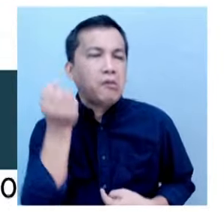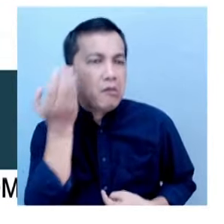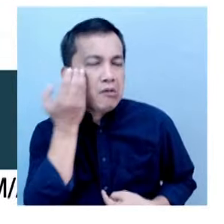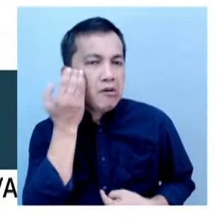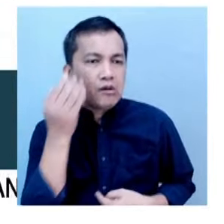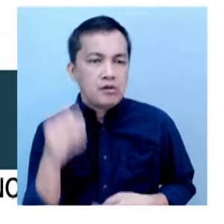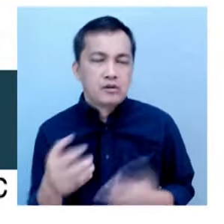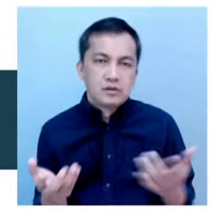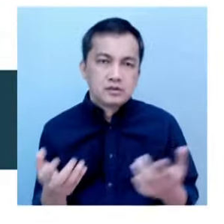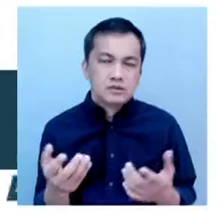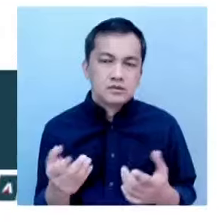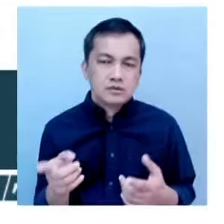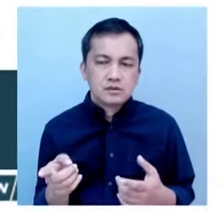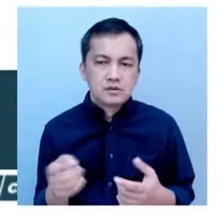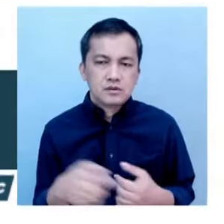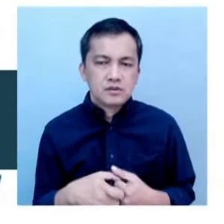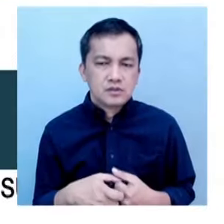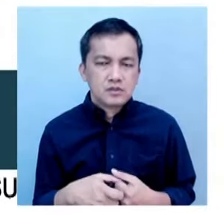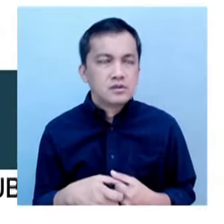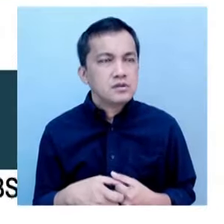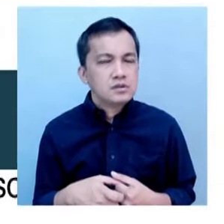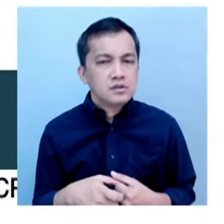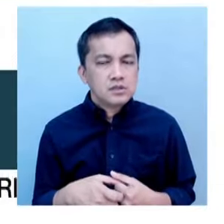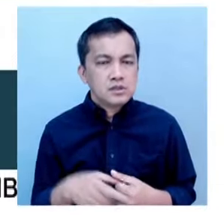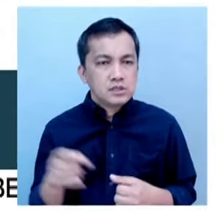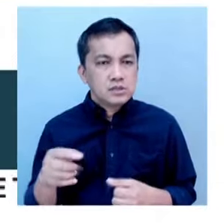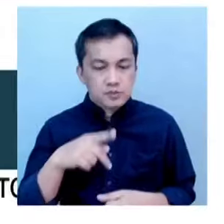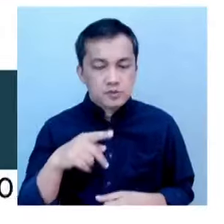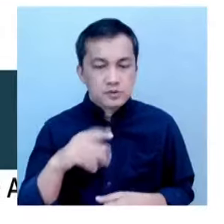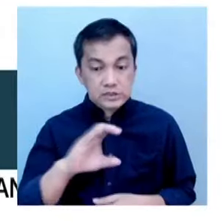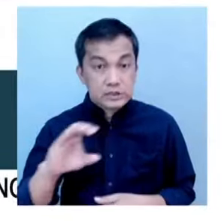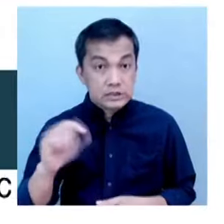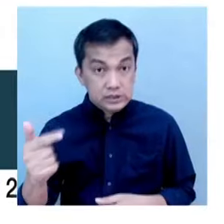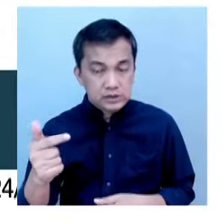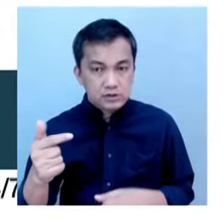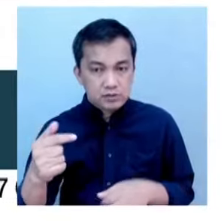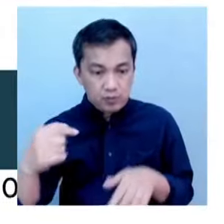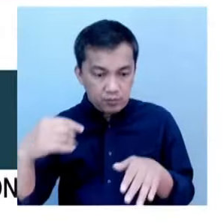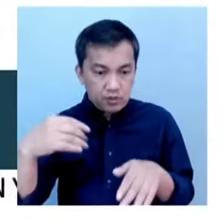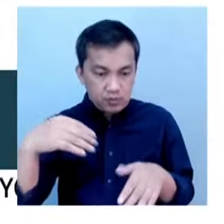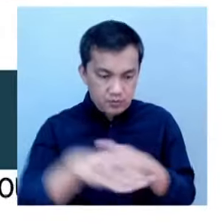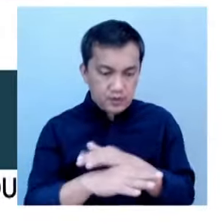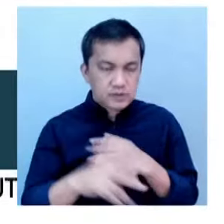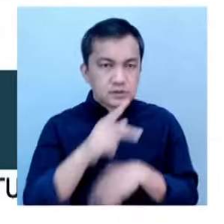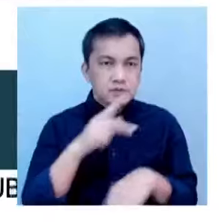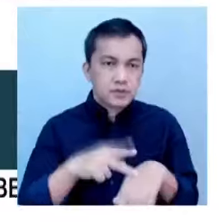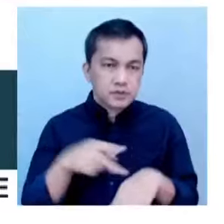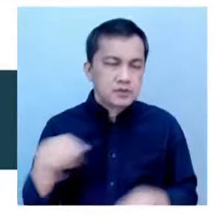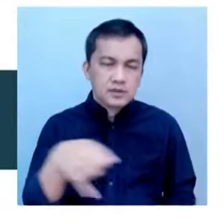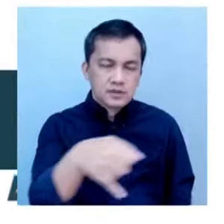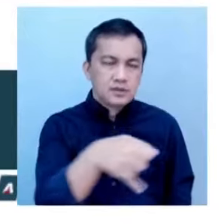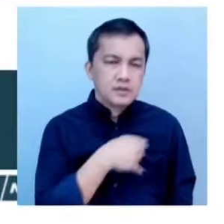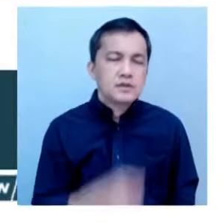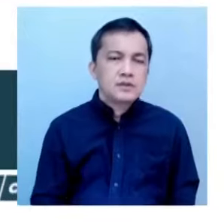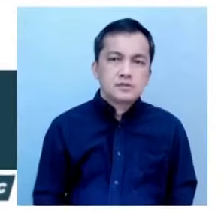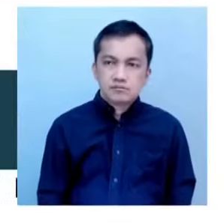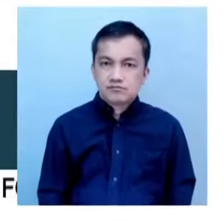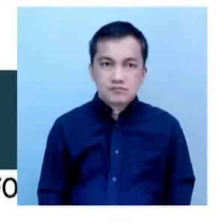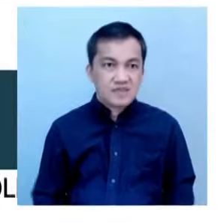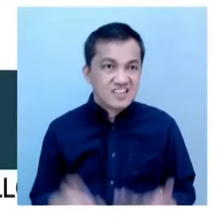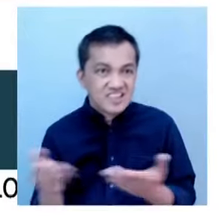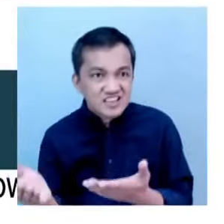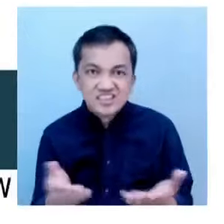encroaching, or Chinese Coast Guard encroaching over the Philippine territory. So now, and then here comes the